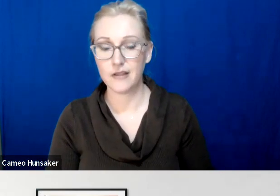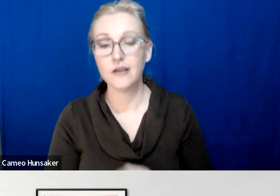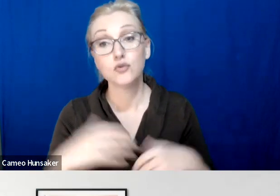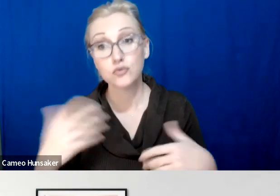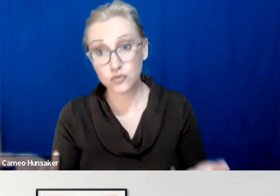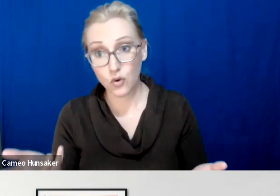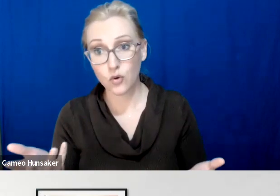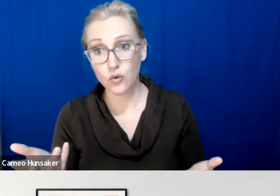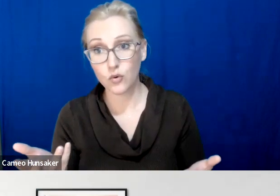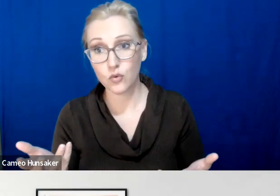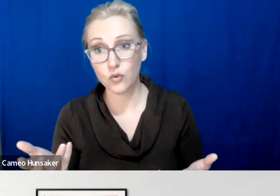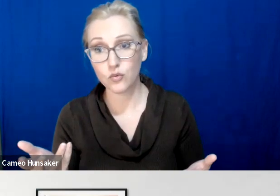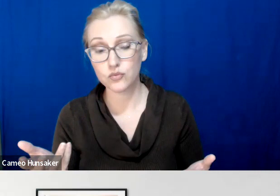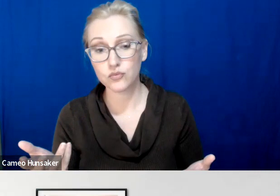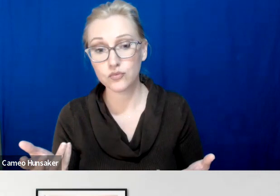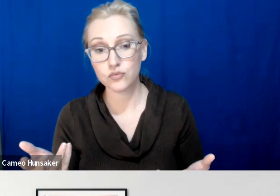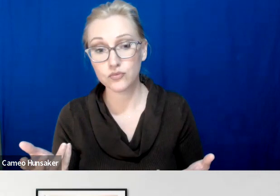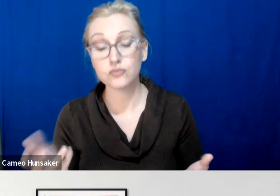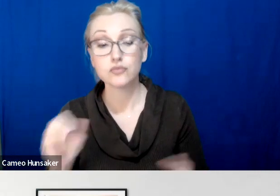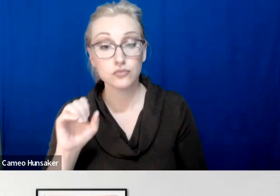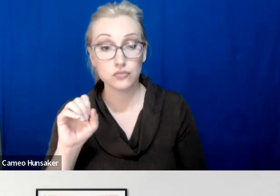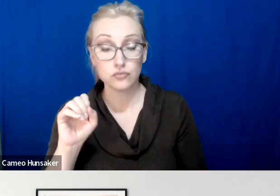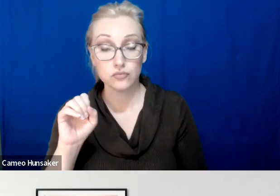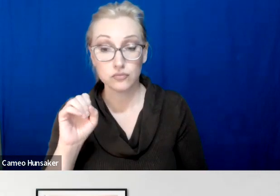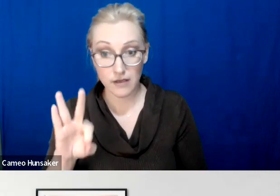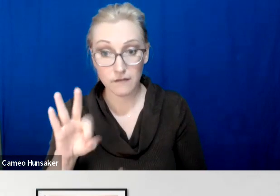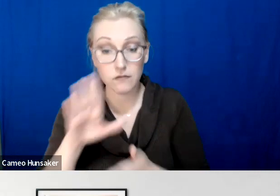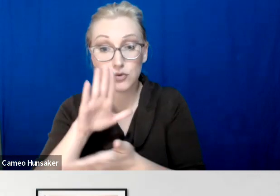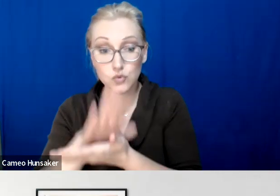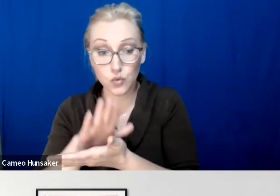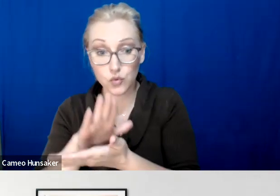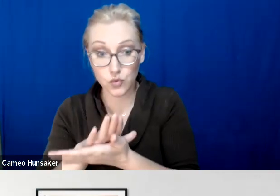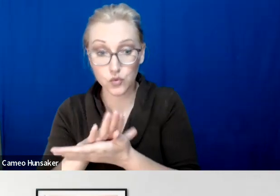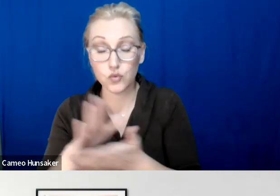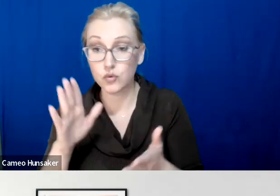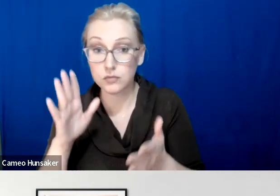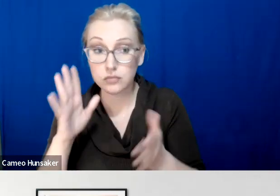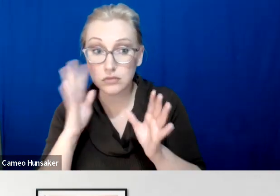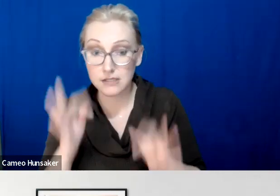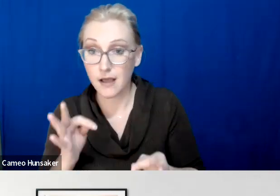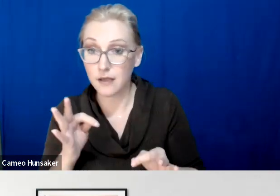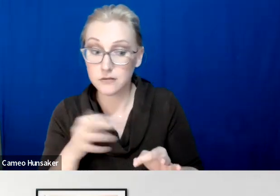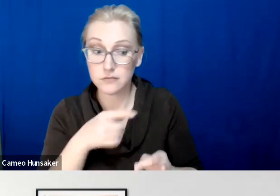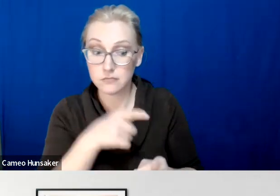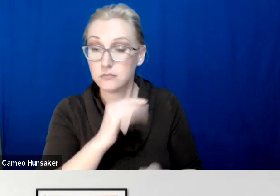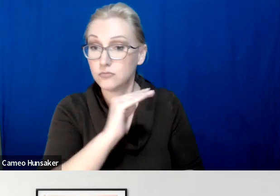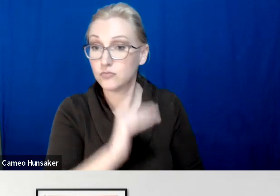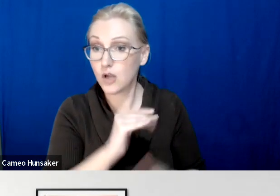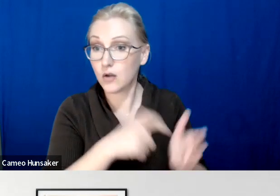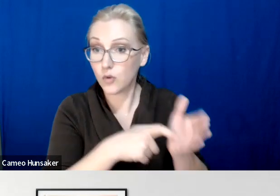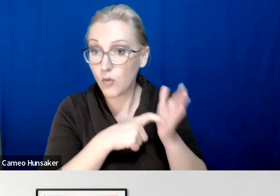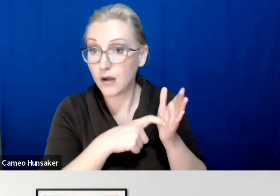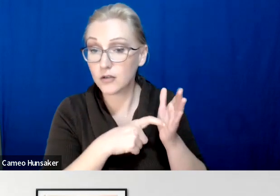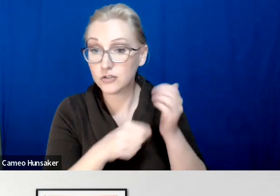if it is determined that a child requires assistive technology in order to receive a free and appropriate